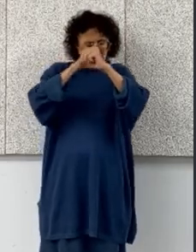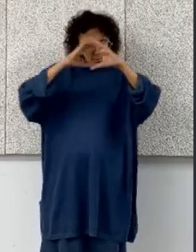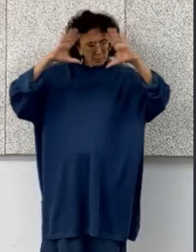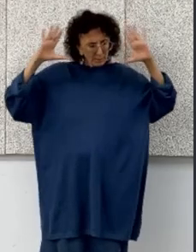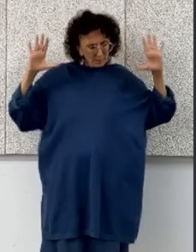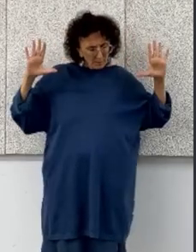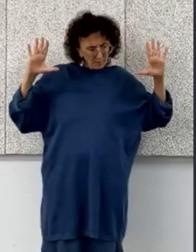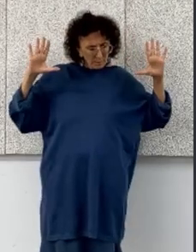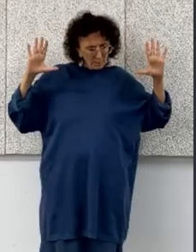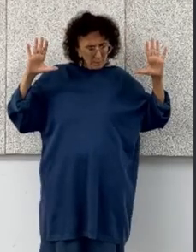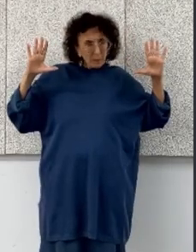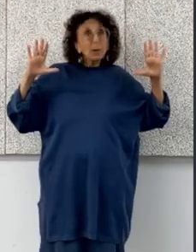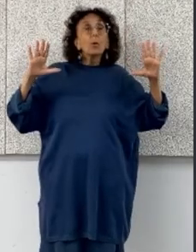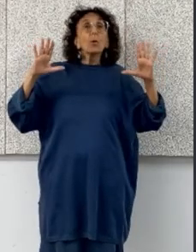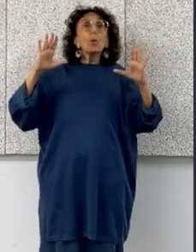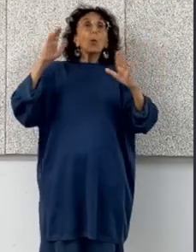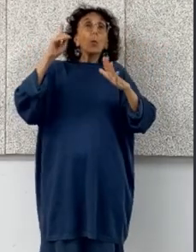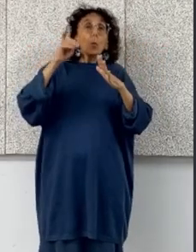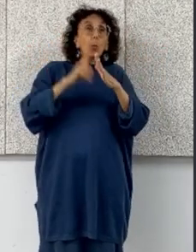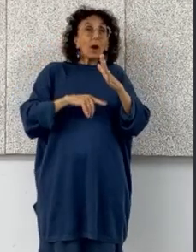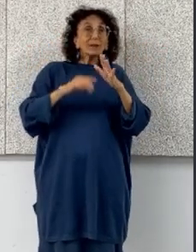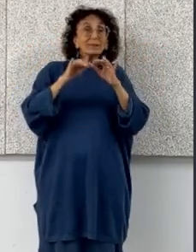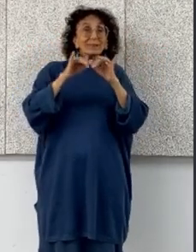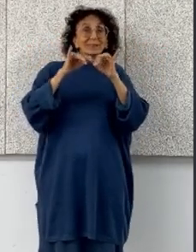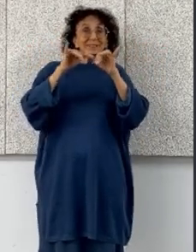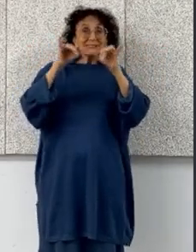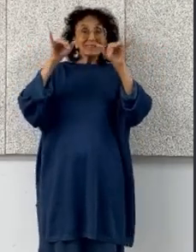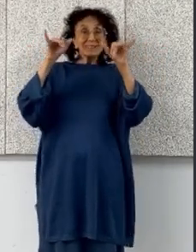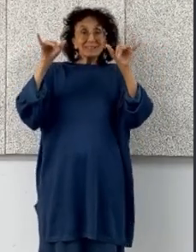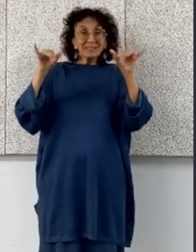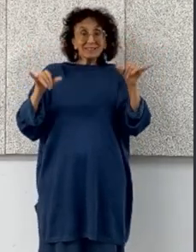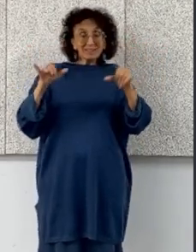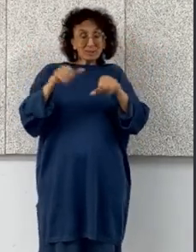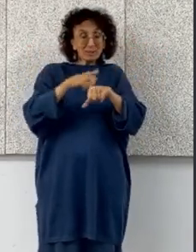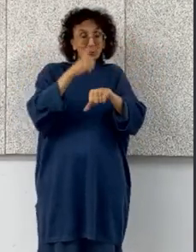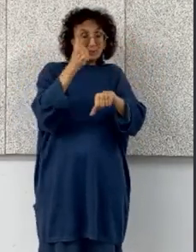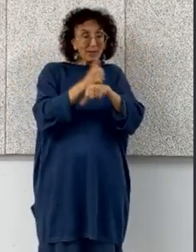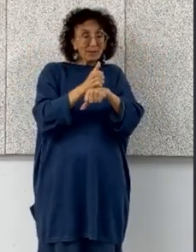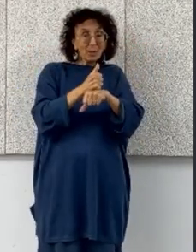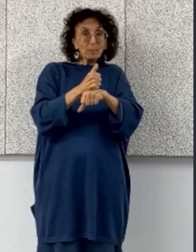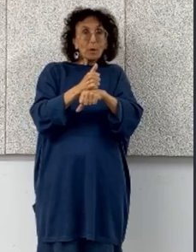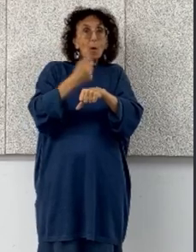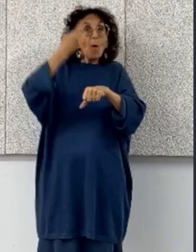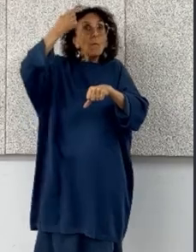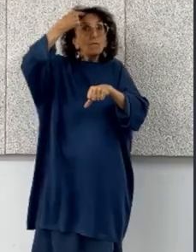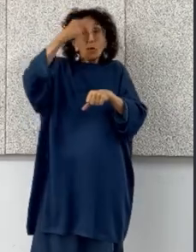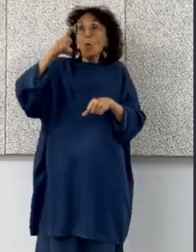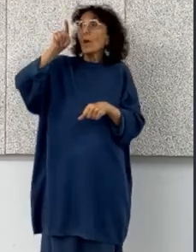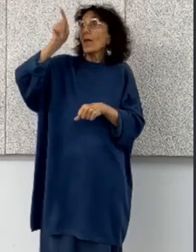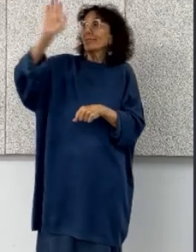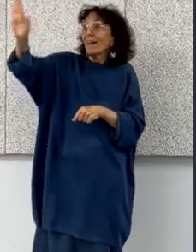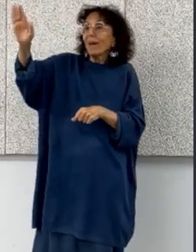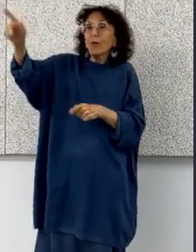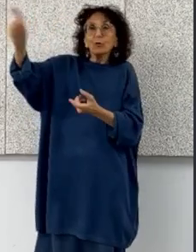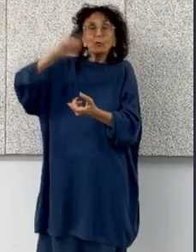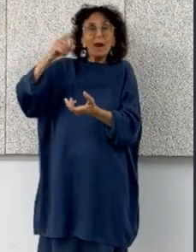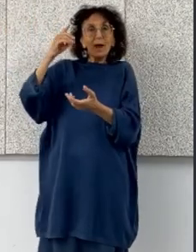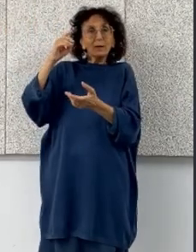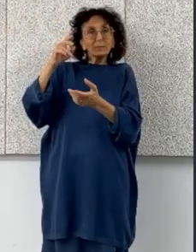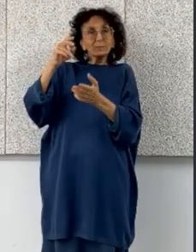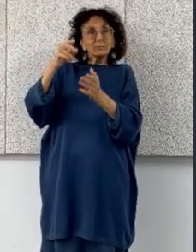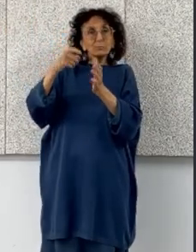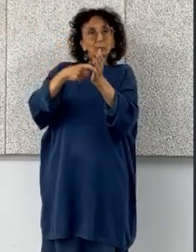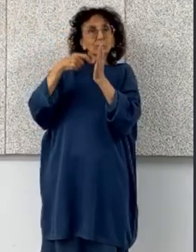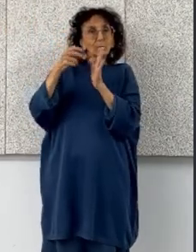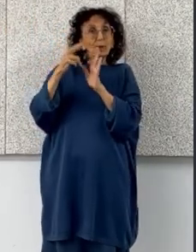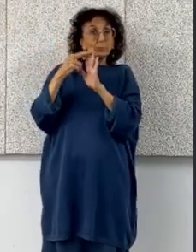what systems are in place and ingrained because of a particular pot of money that comes to us?